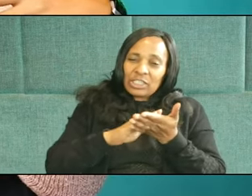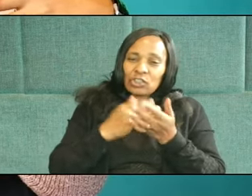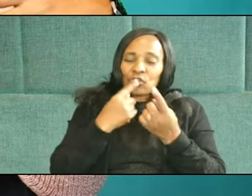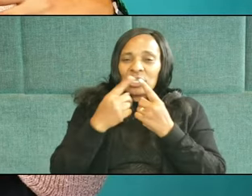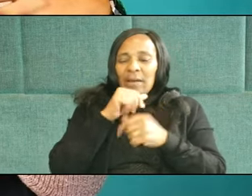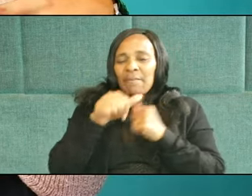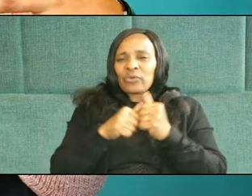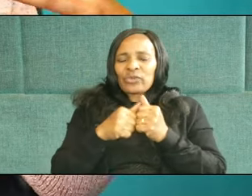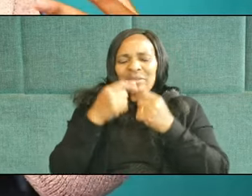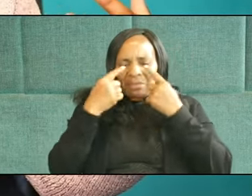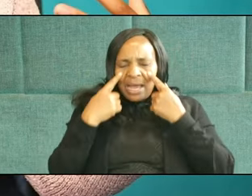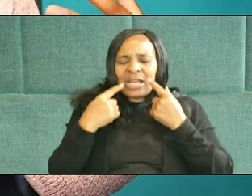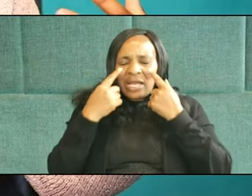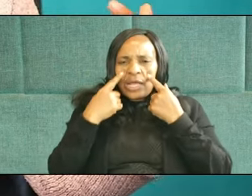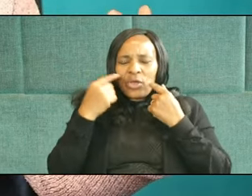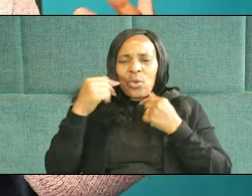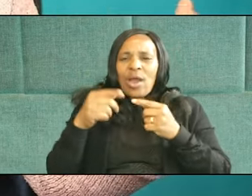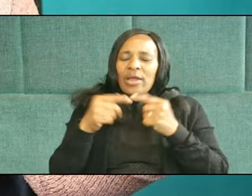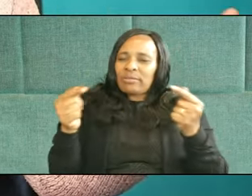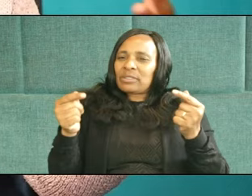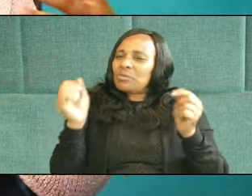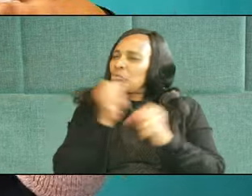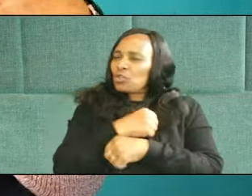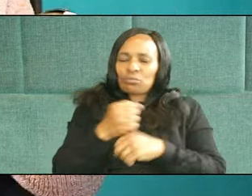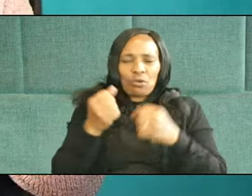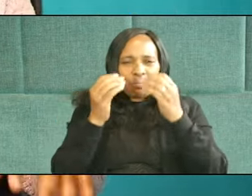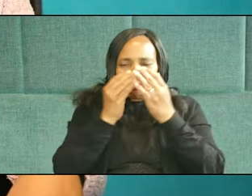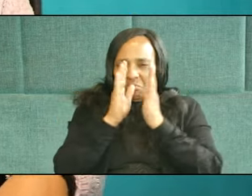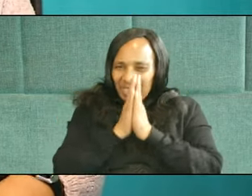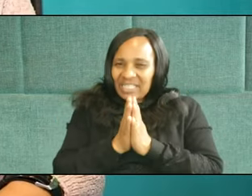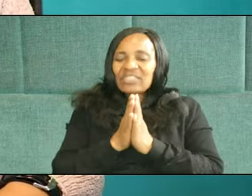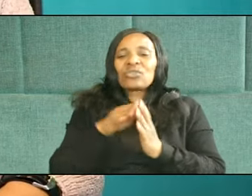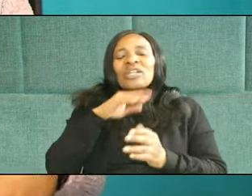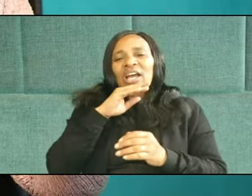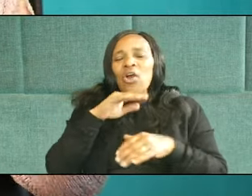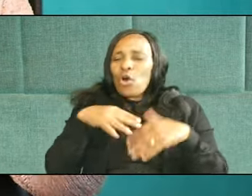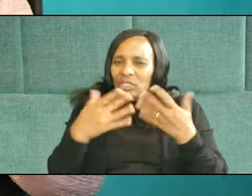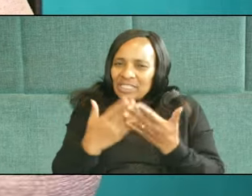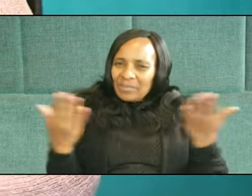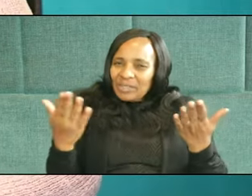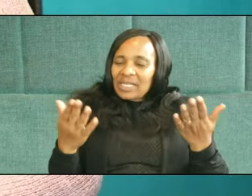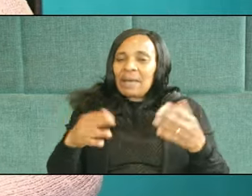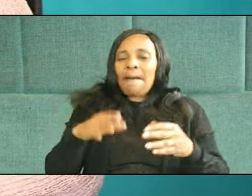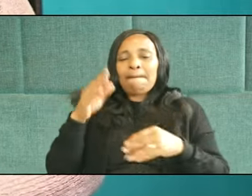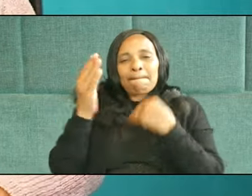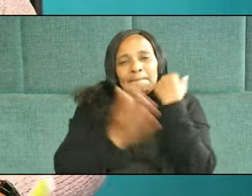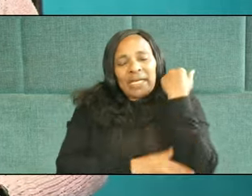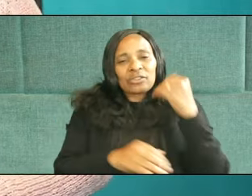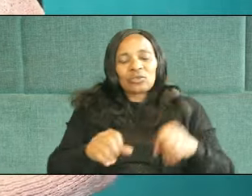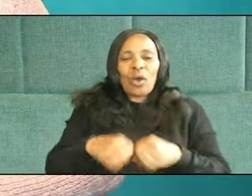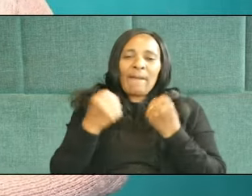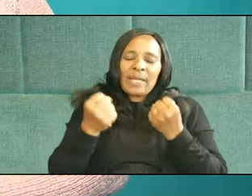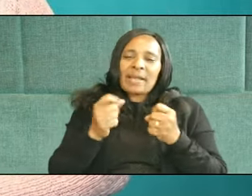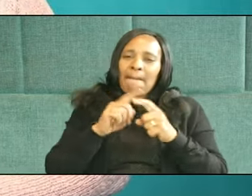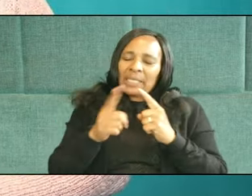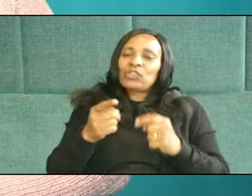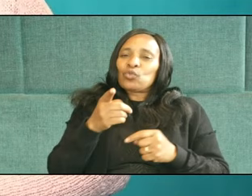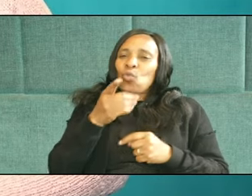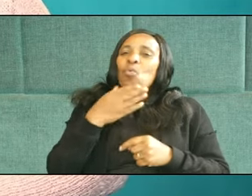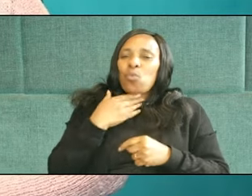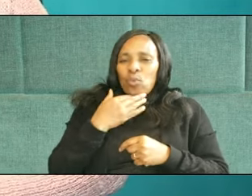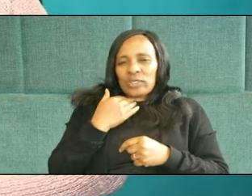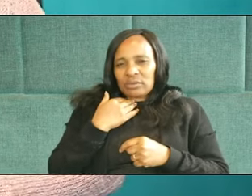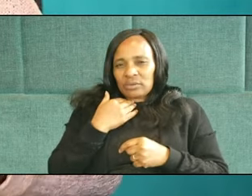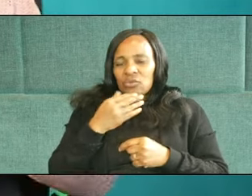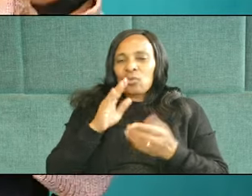mourning your enemies. You shouldn't pray for them to die or anything bad to happen for them. You should just want them to